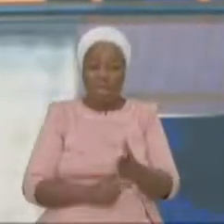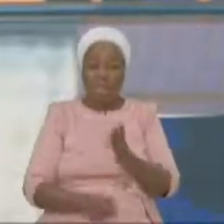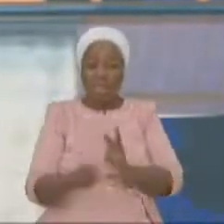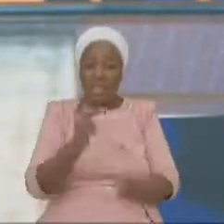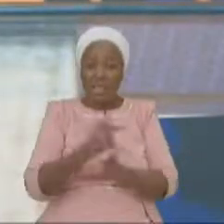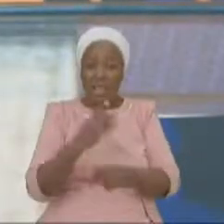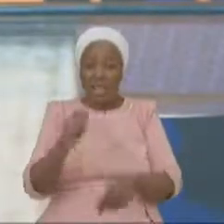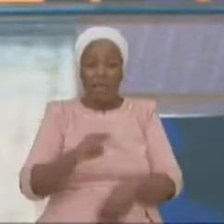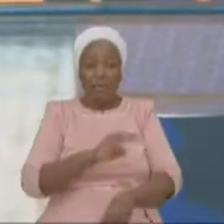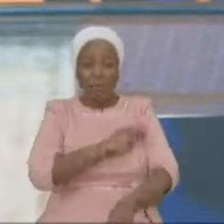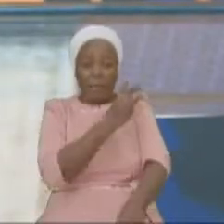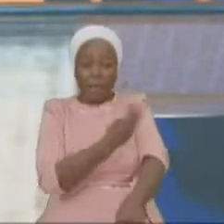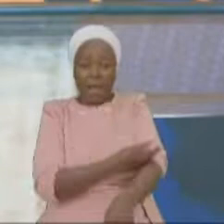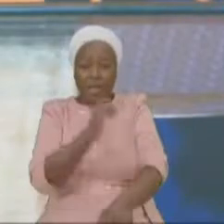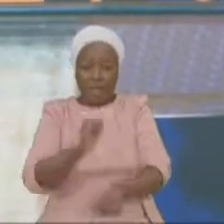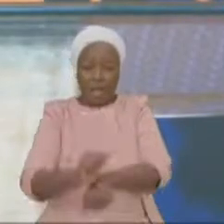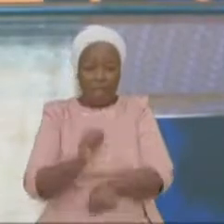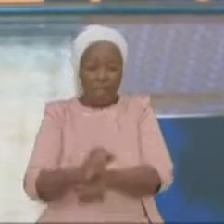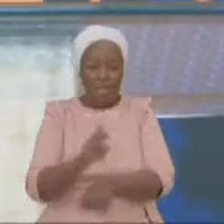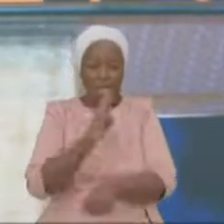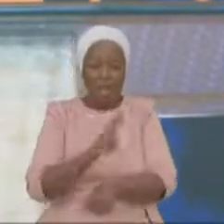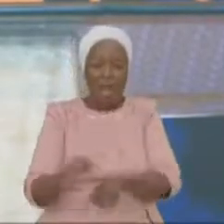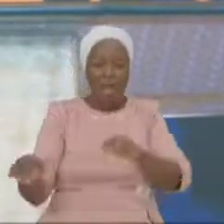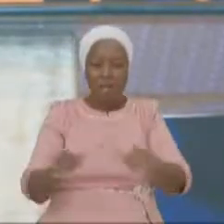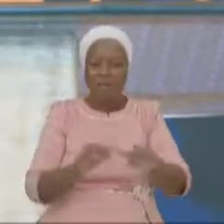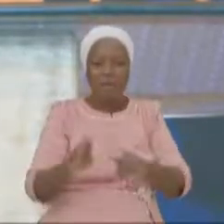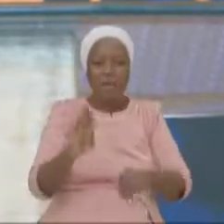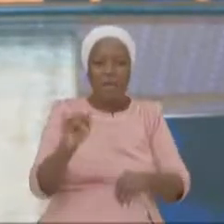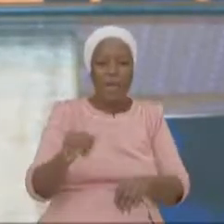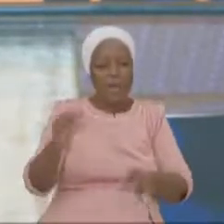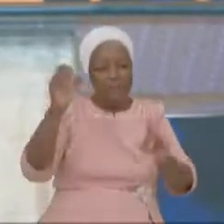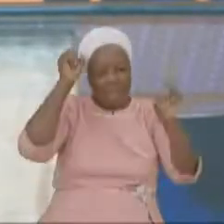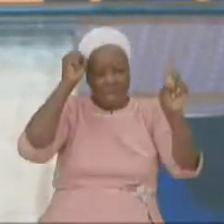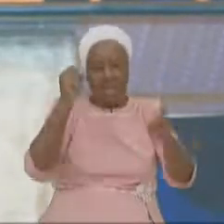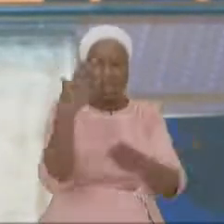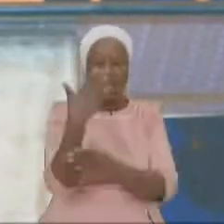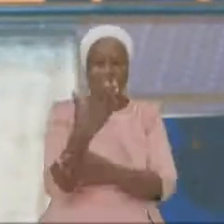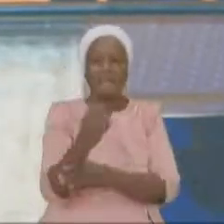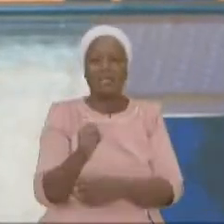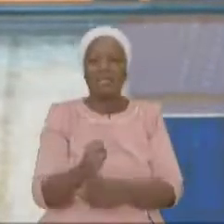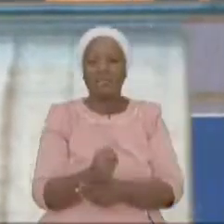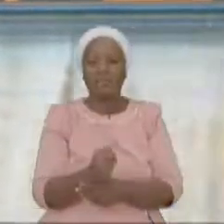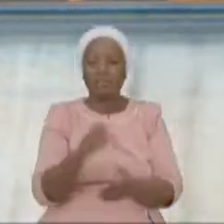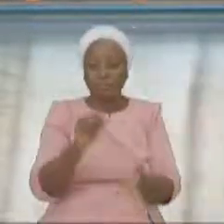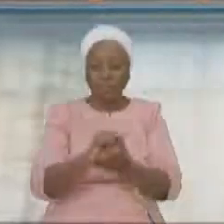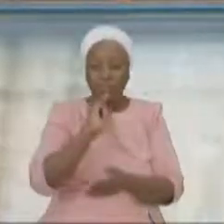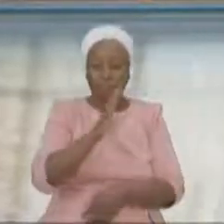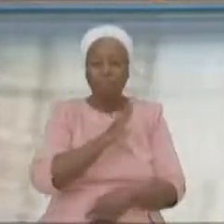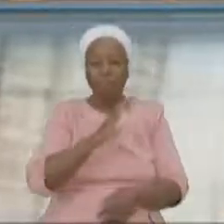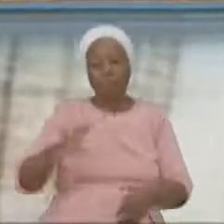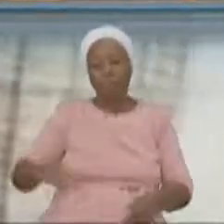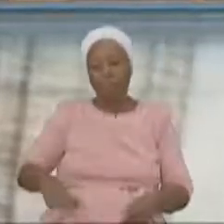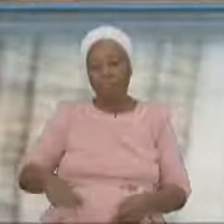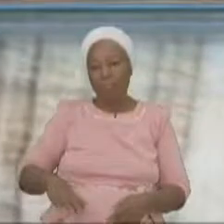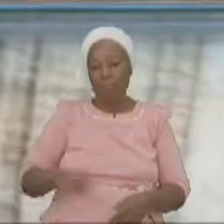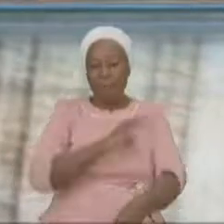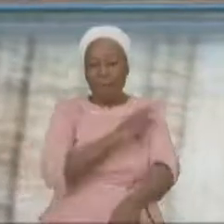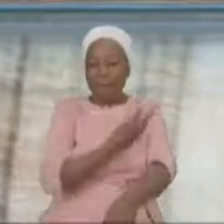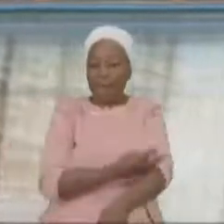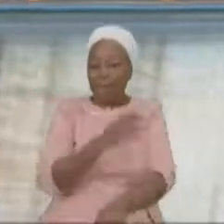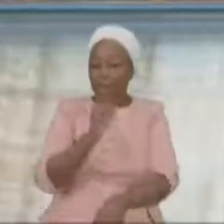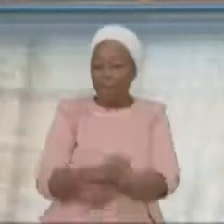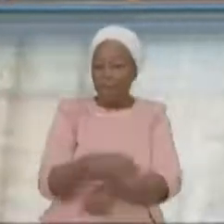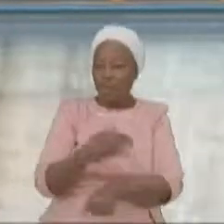works are wrought by his hands? That's Christ. Mighty works